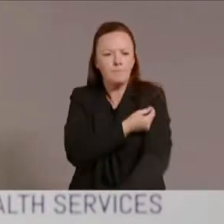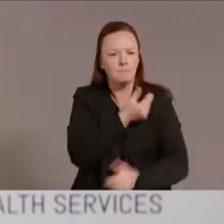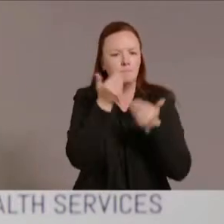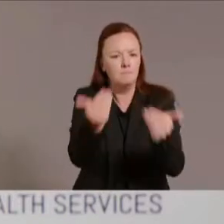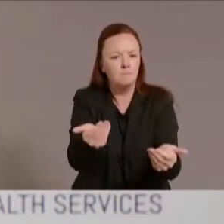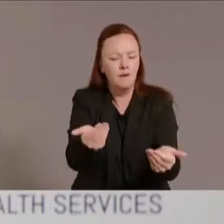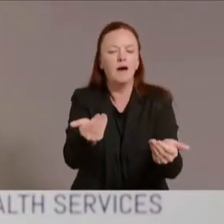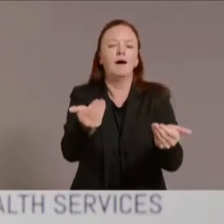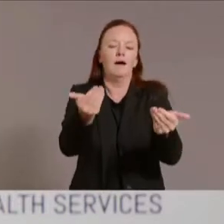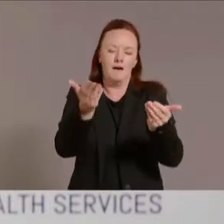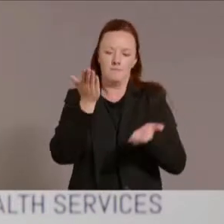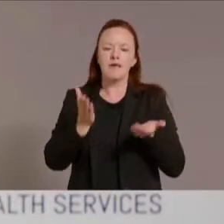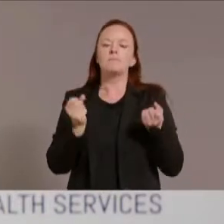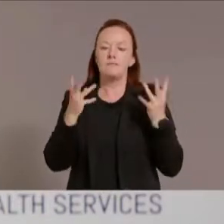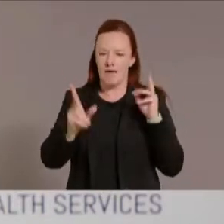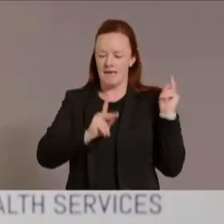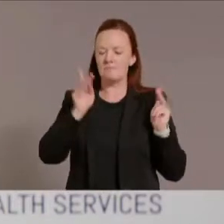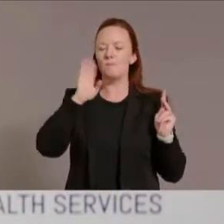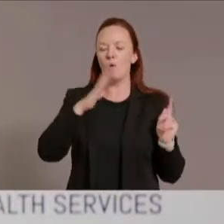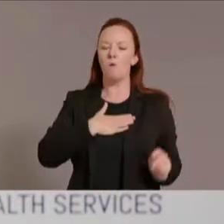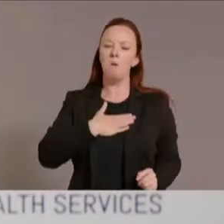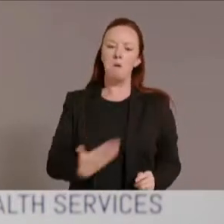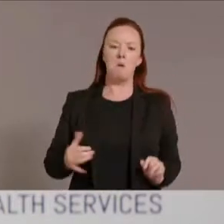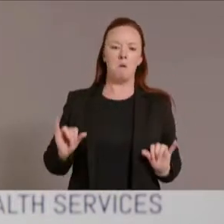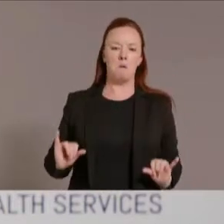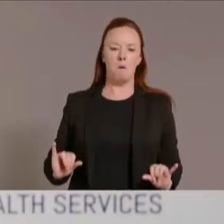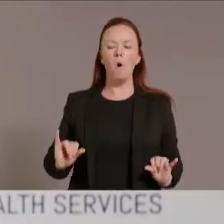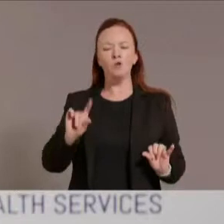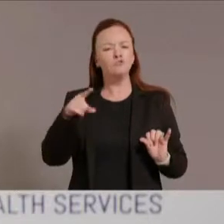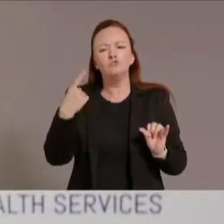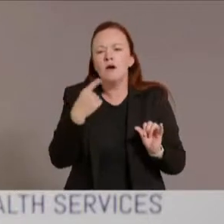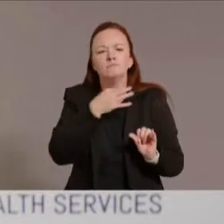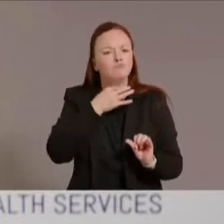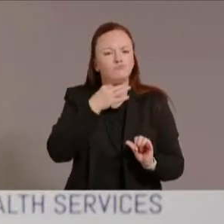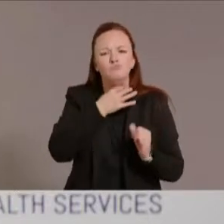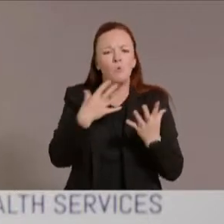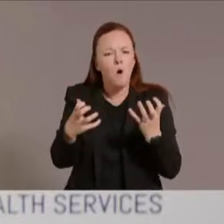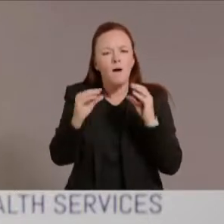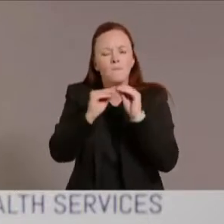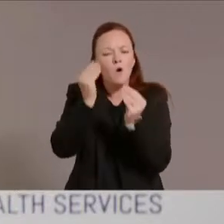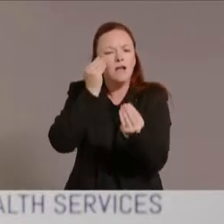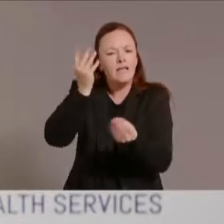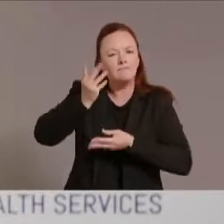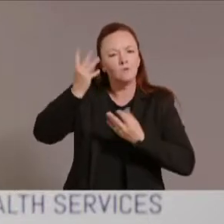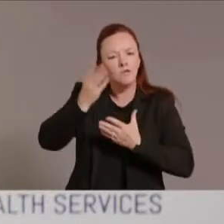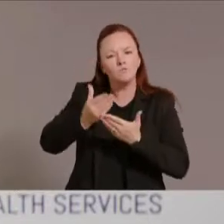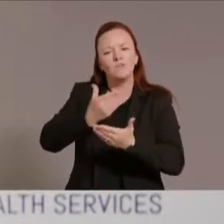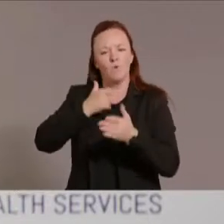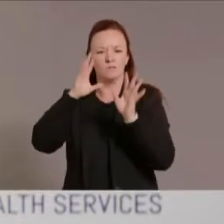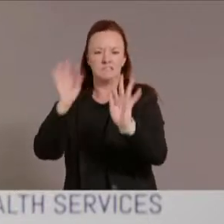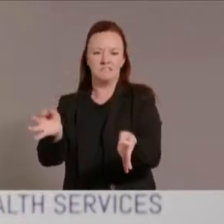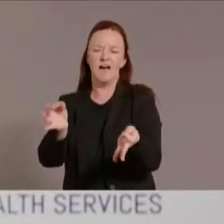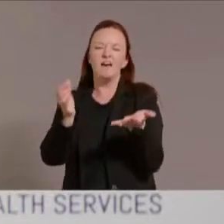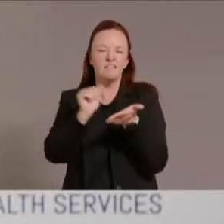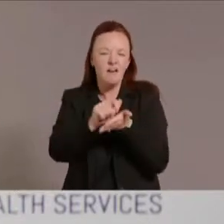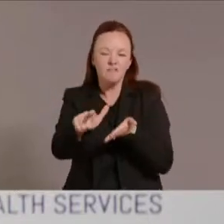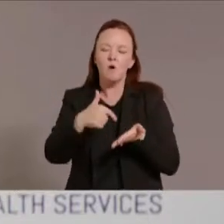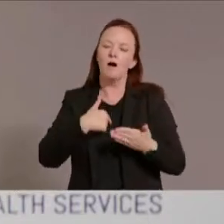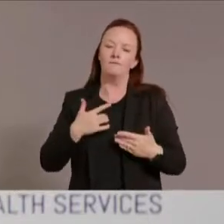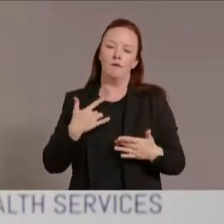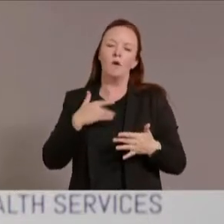for getting some of those that just want more information about the vaccine in order to get it. I think it would be a big